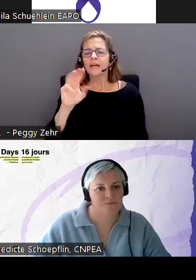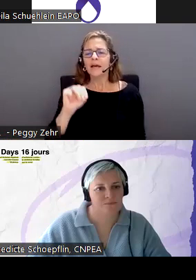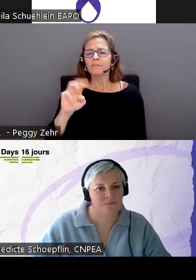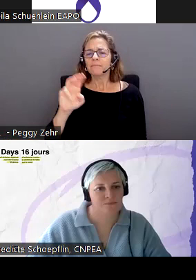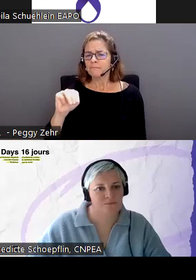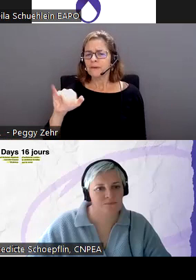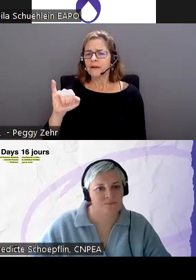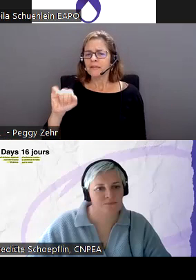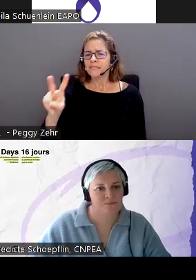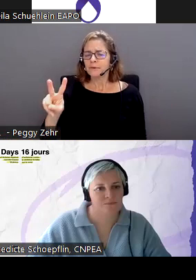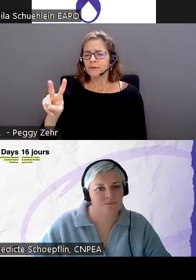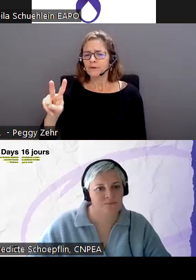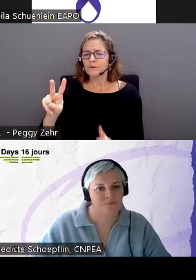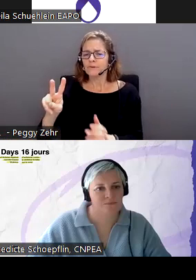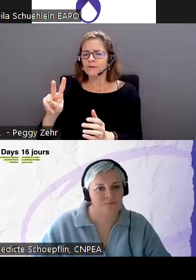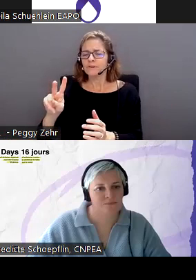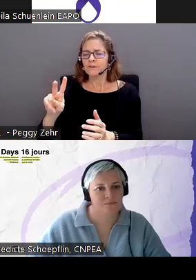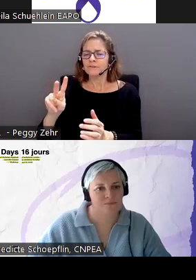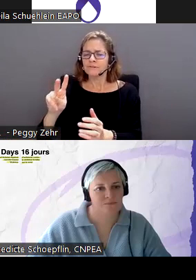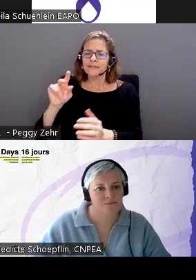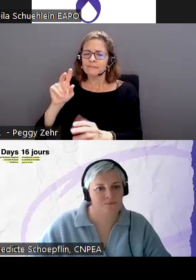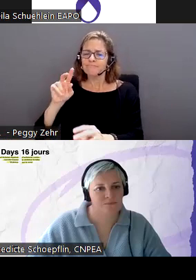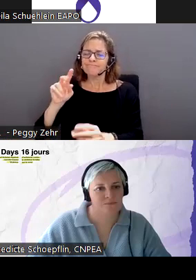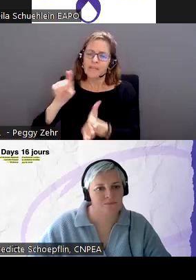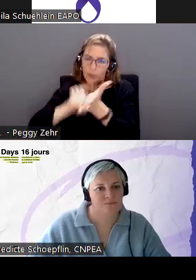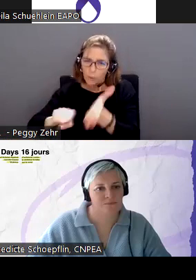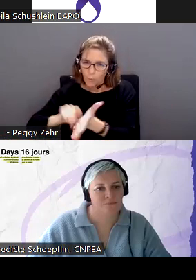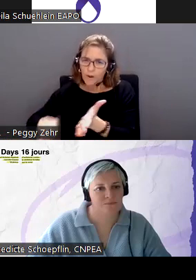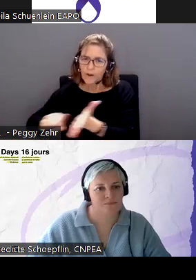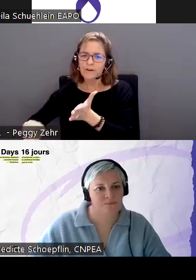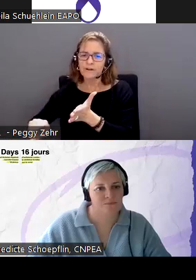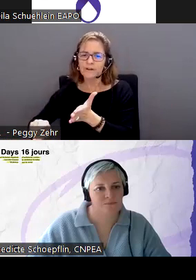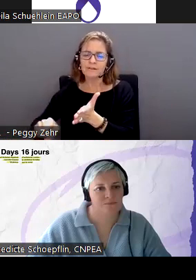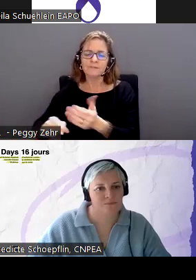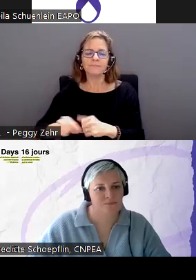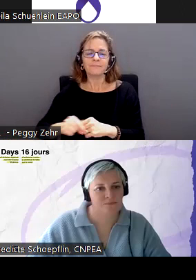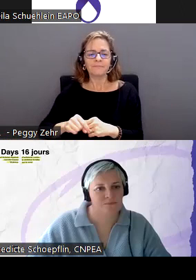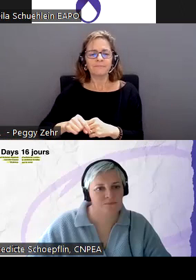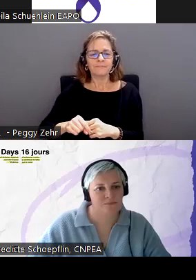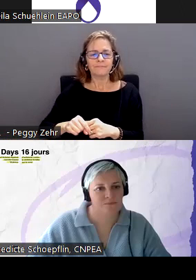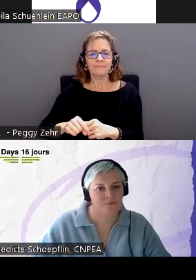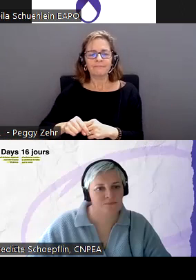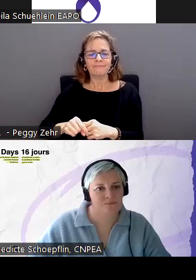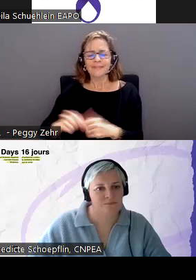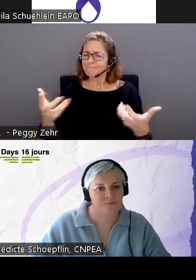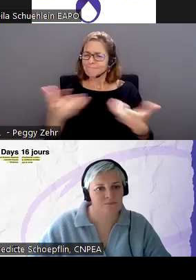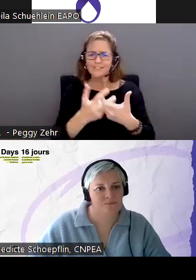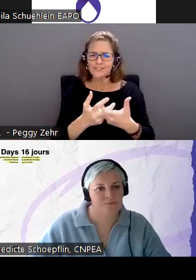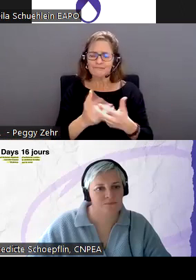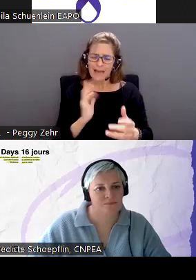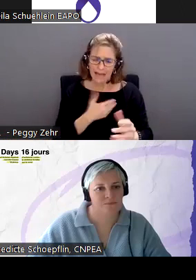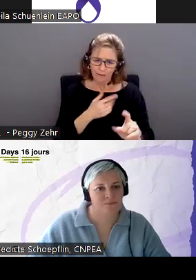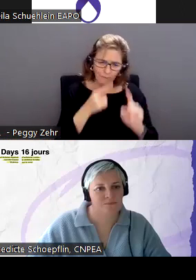Indigenous Women and Girls National Inquiry. And I put these words on the screen because I just think they're